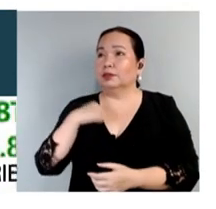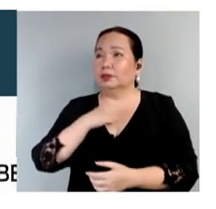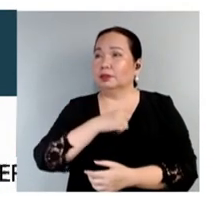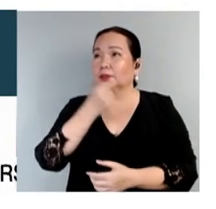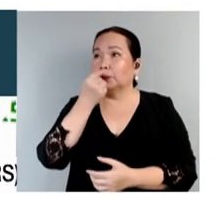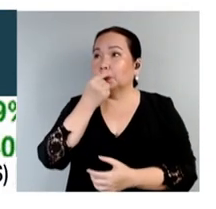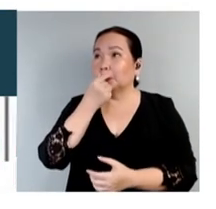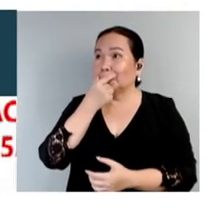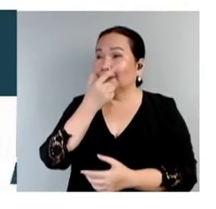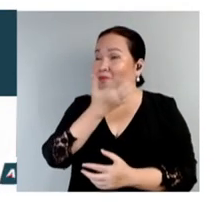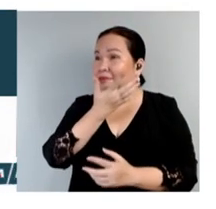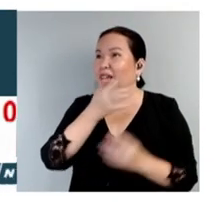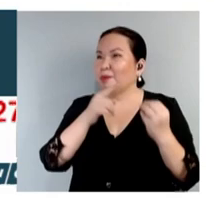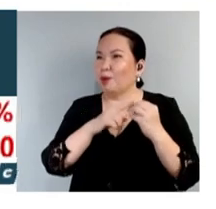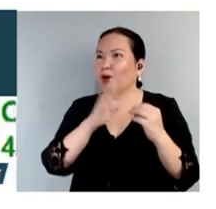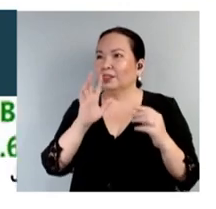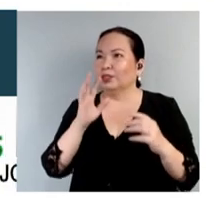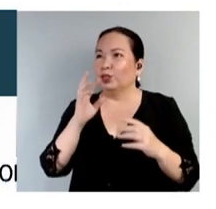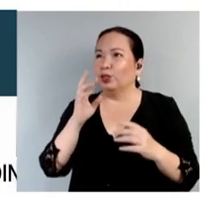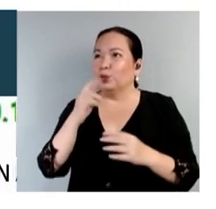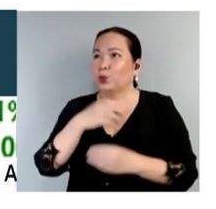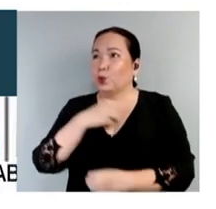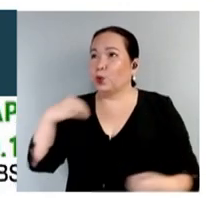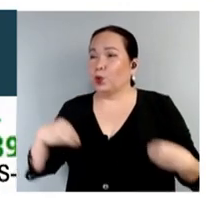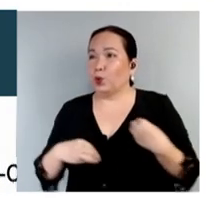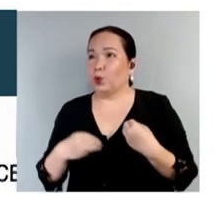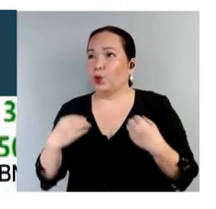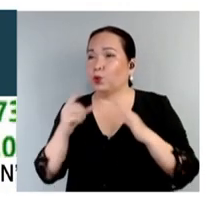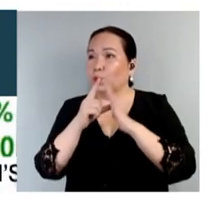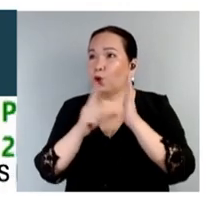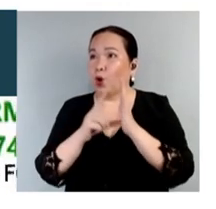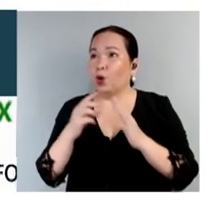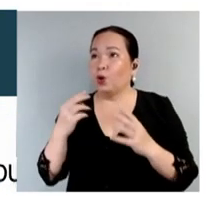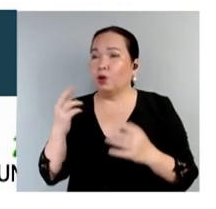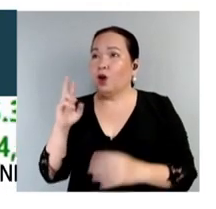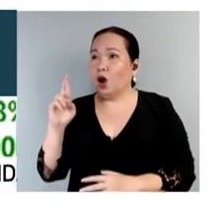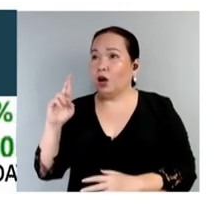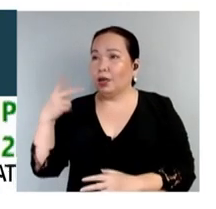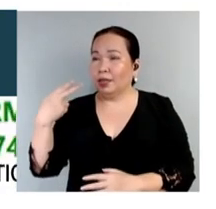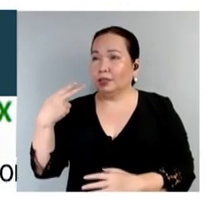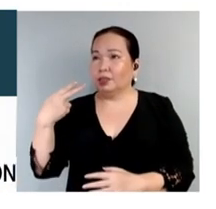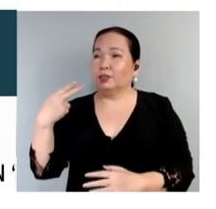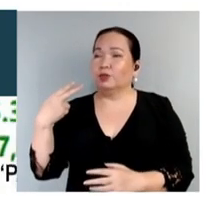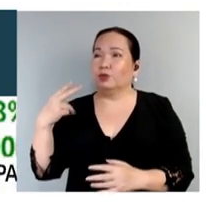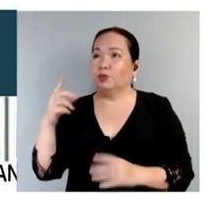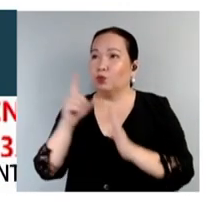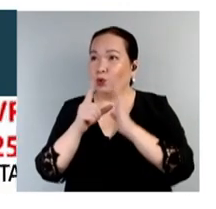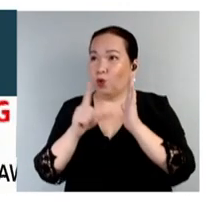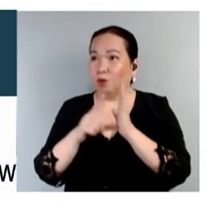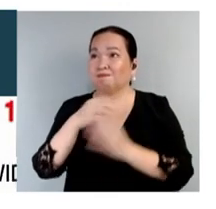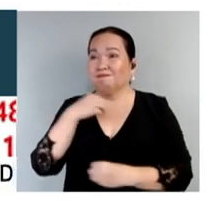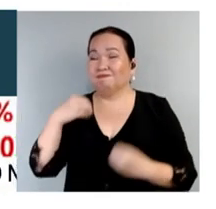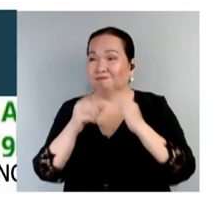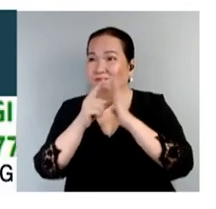RH law? Do you think that's going to be a factor here? That's going to be brought up again? Go ahead, Professor.